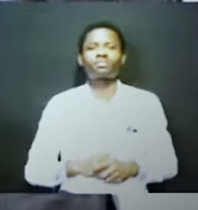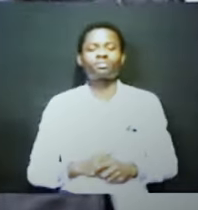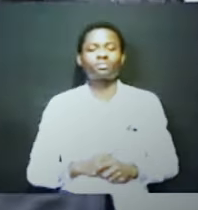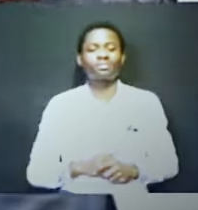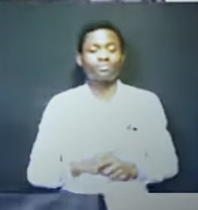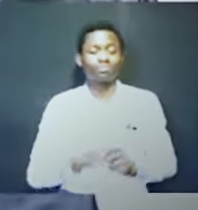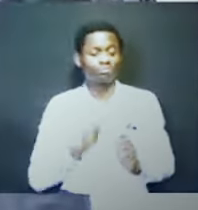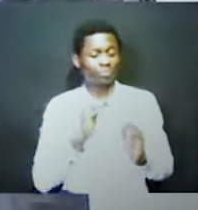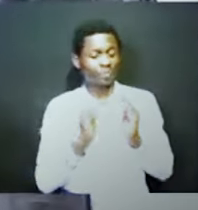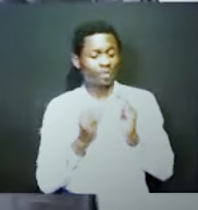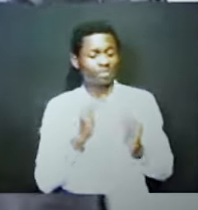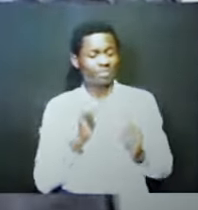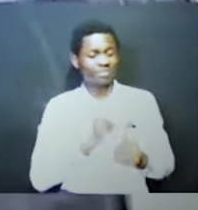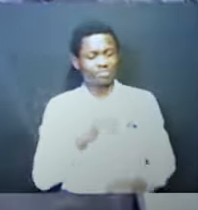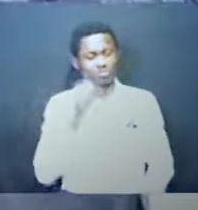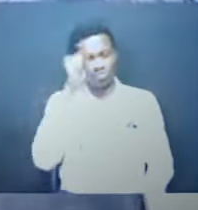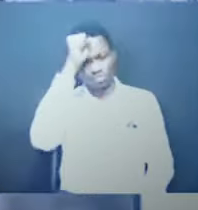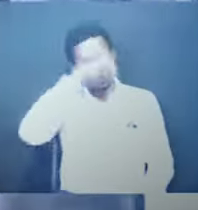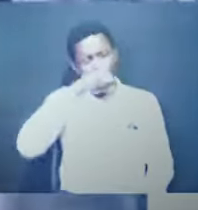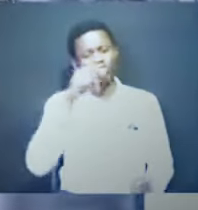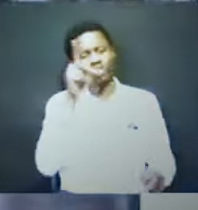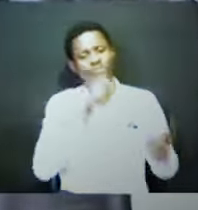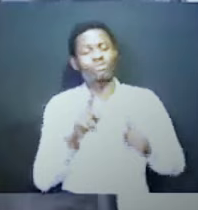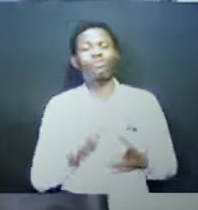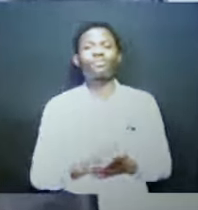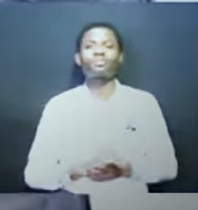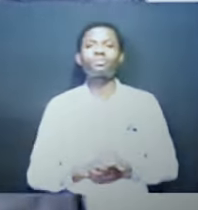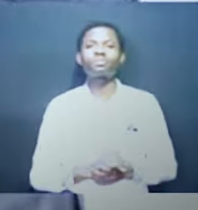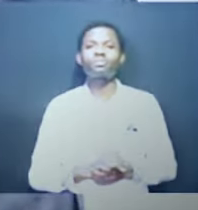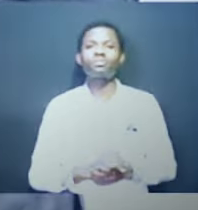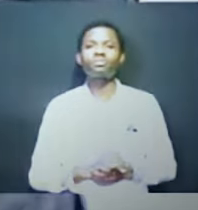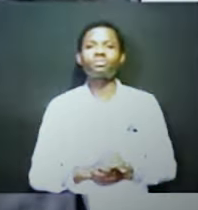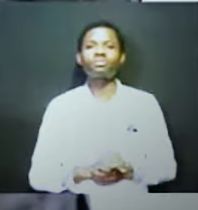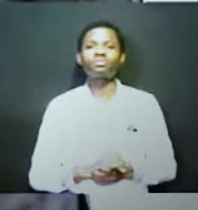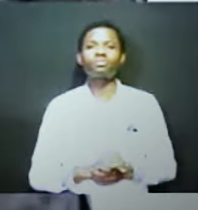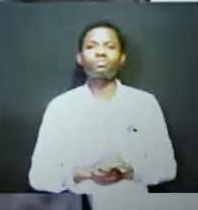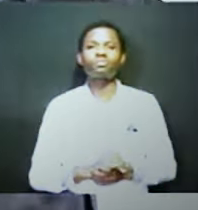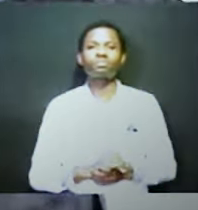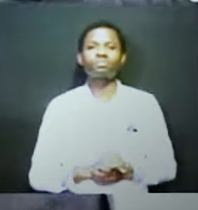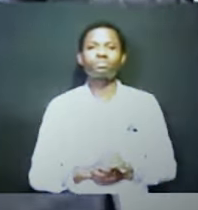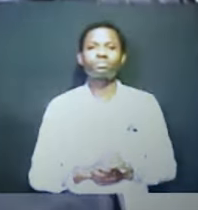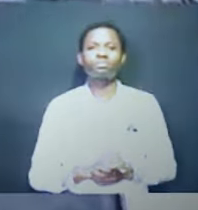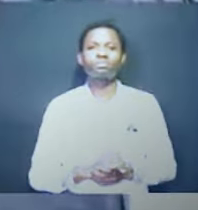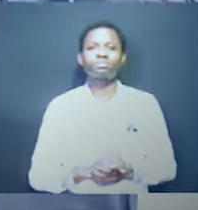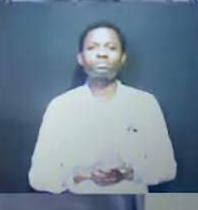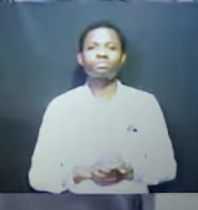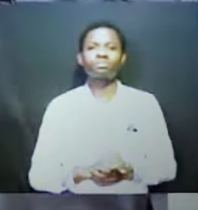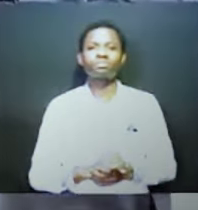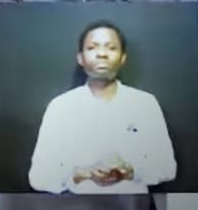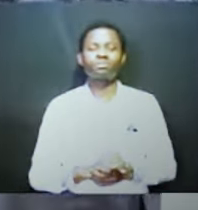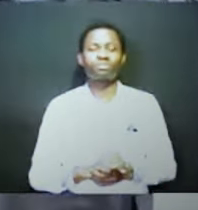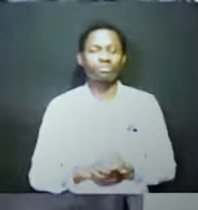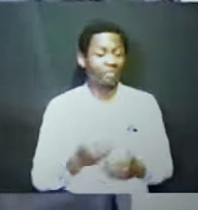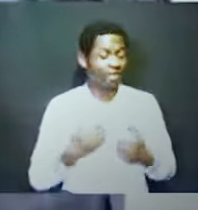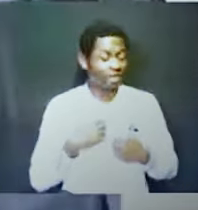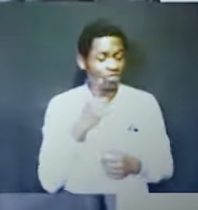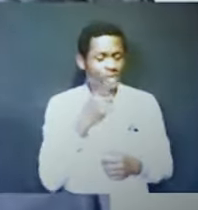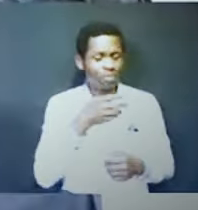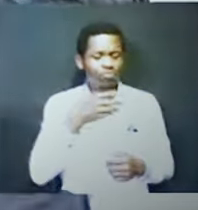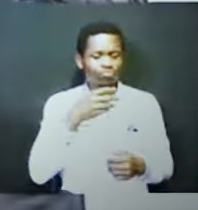Tutinafua, na Woody Sanchea, what the Amawina so. There's this beautiful song that has been traveling from generation